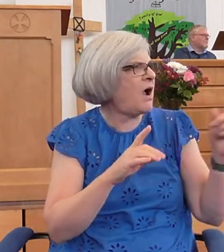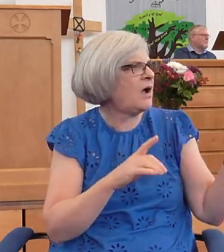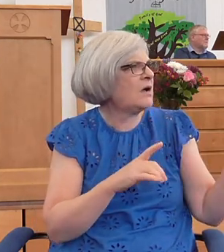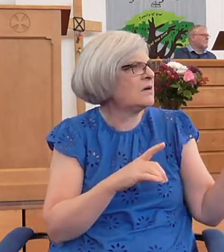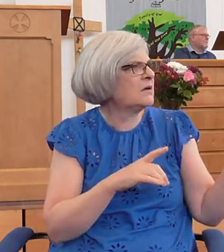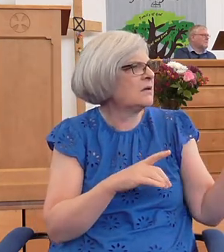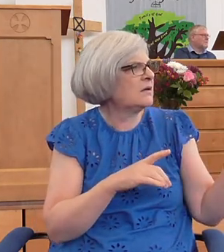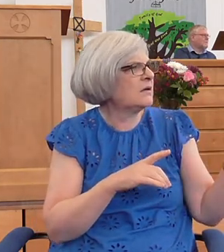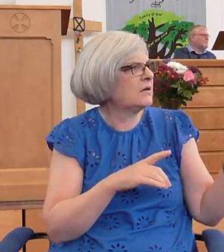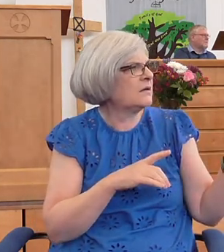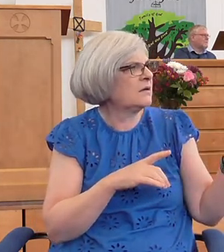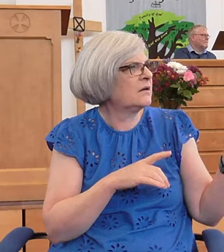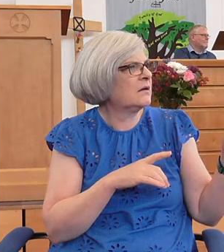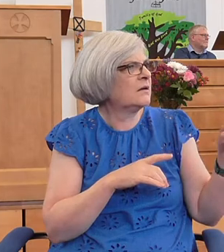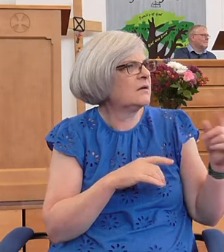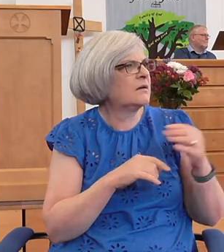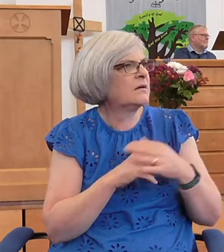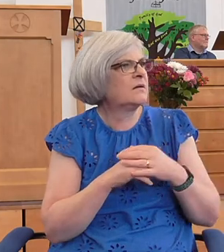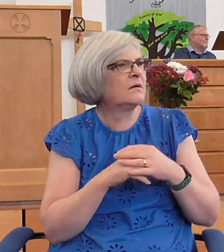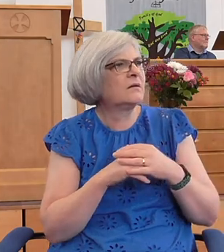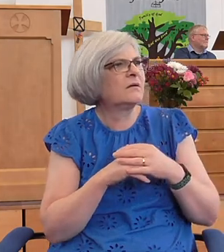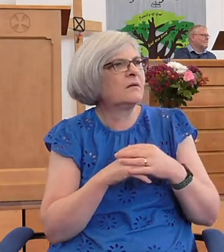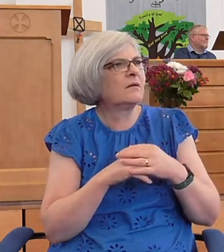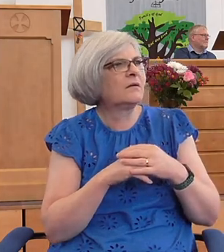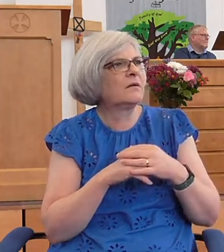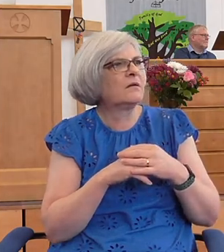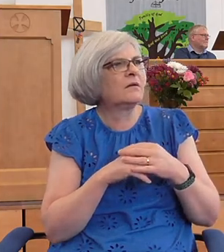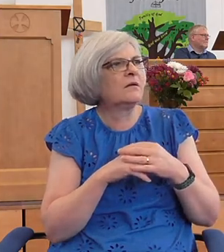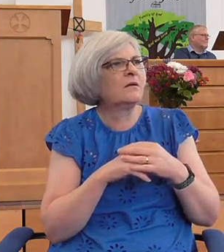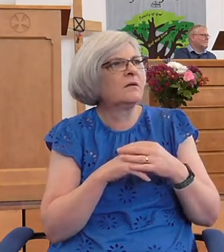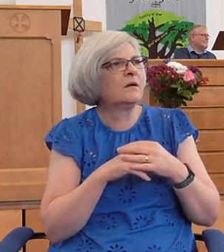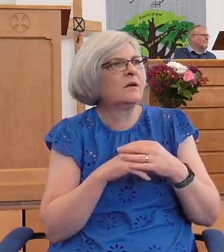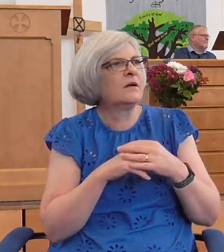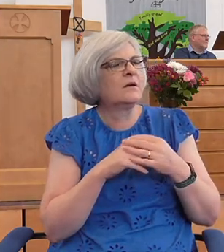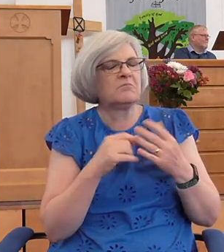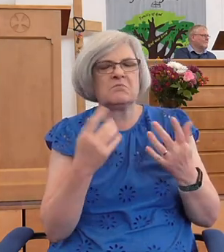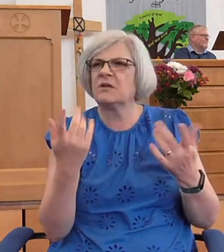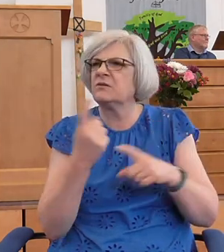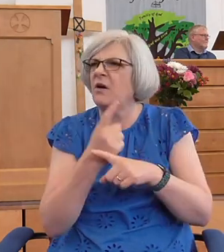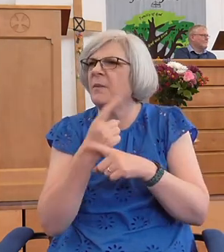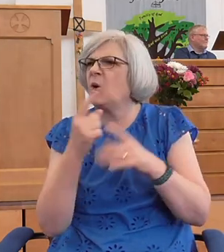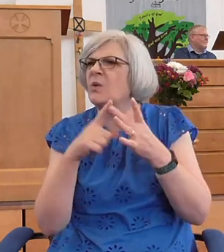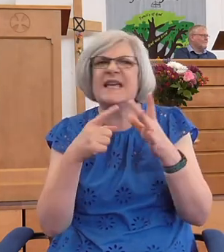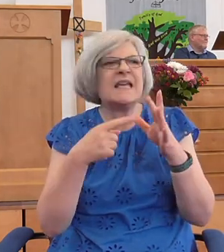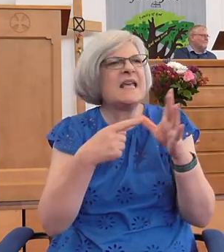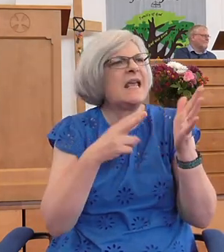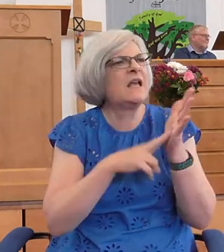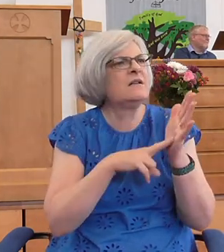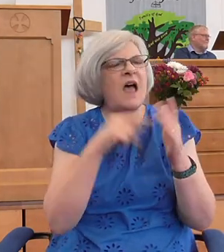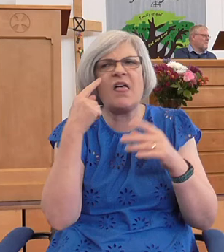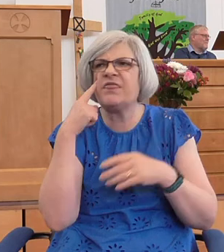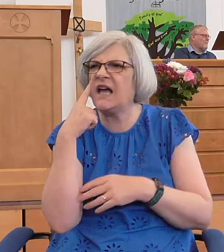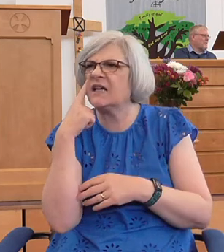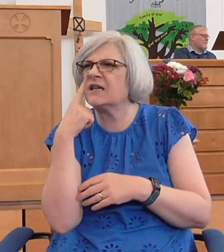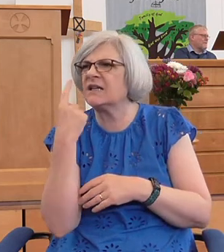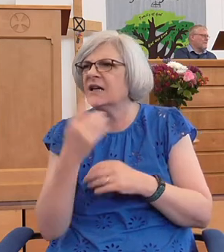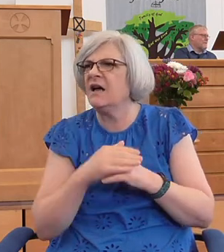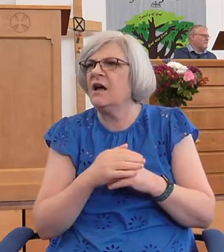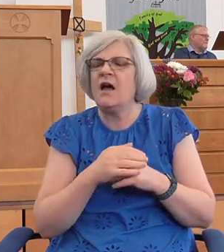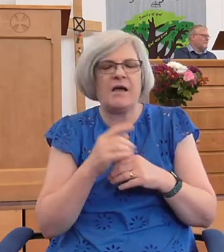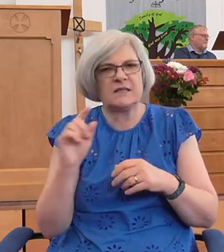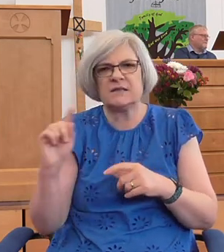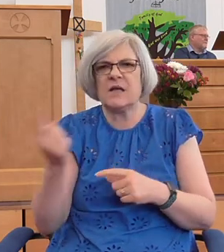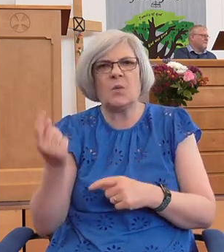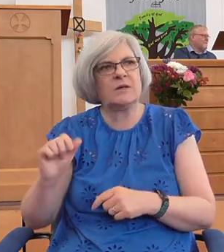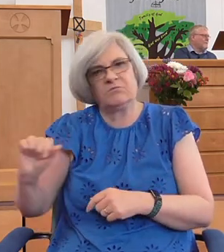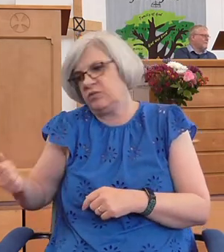Ted Priest used to sit there in his chair and encourage him. And I was going to say to be as wild as Heather, but then I remembered that